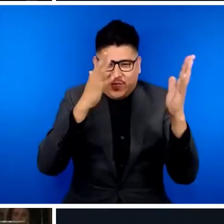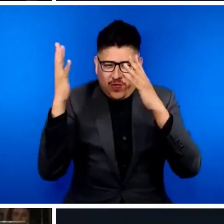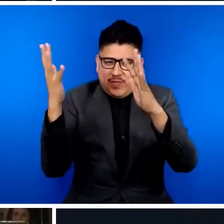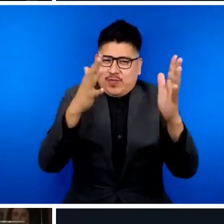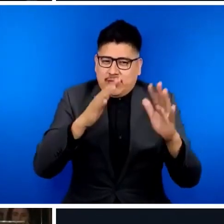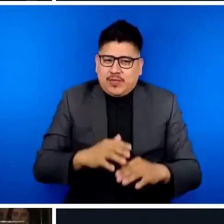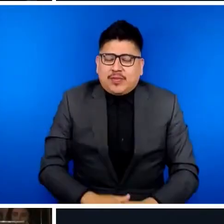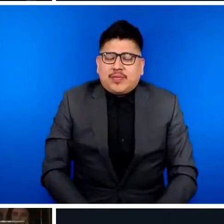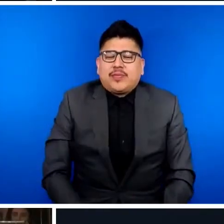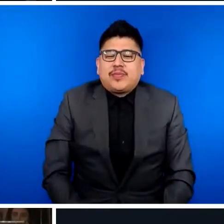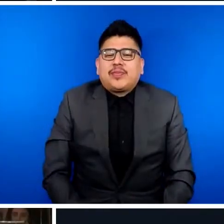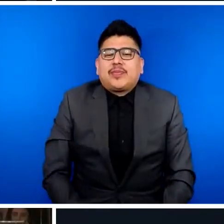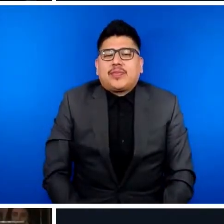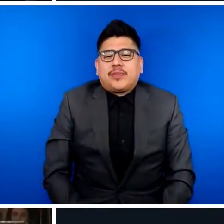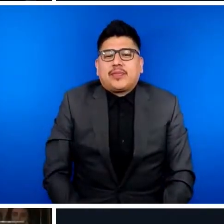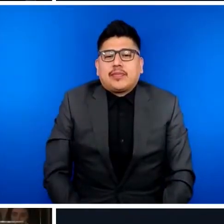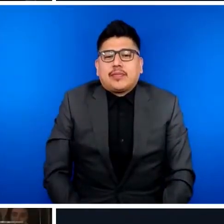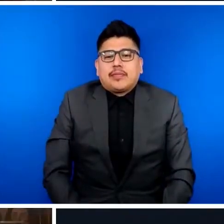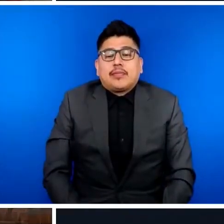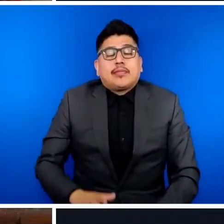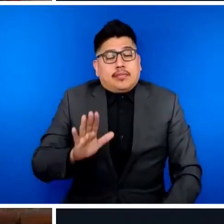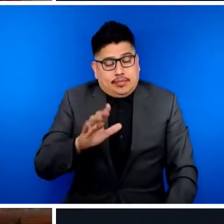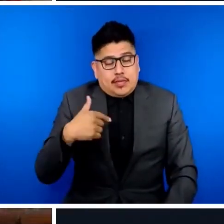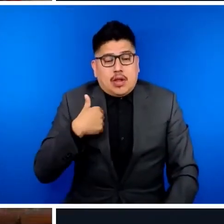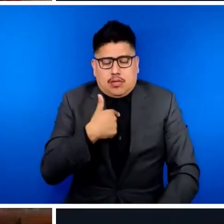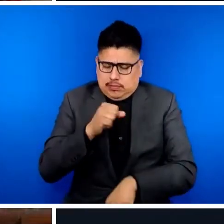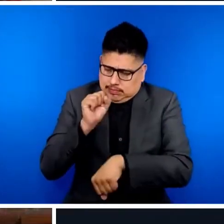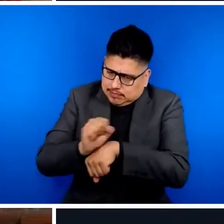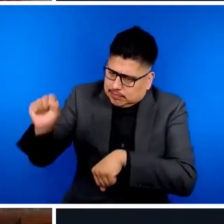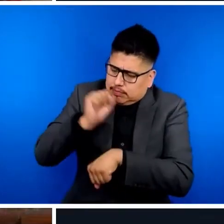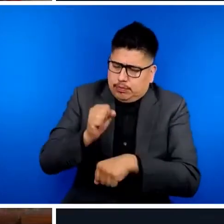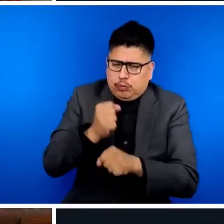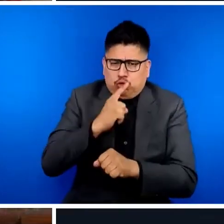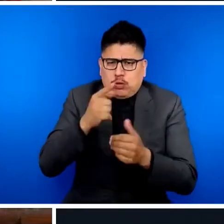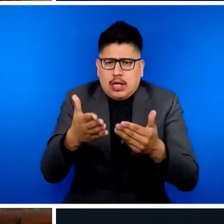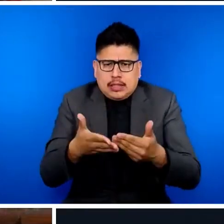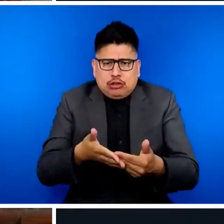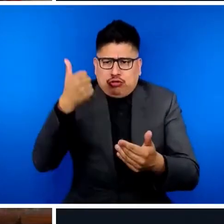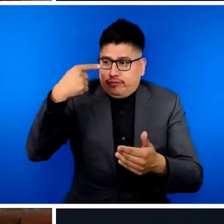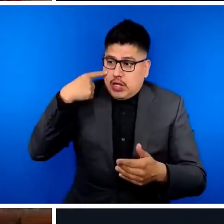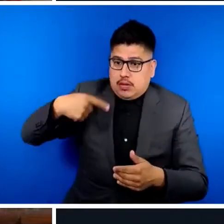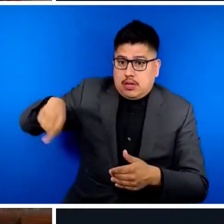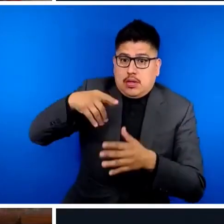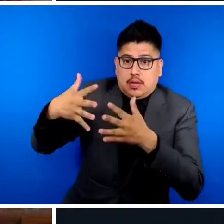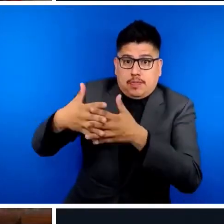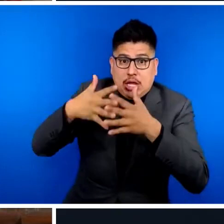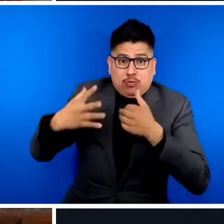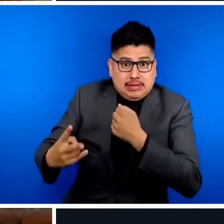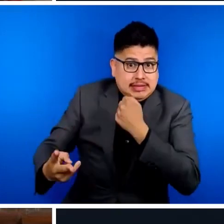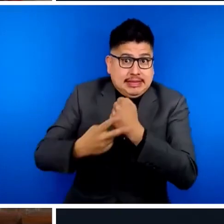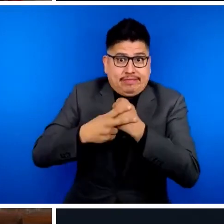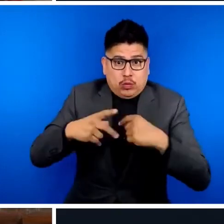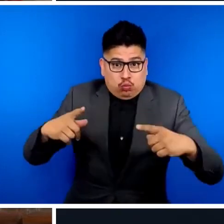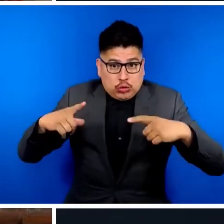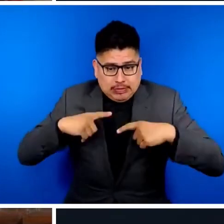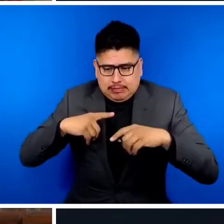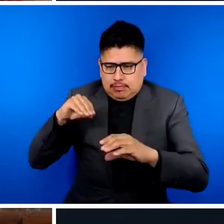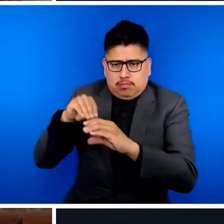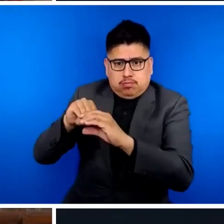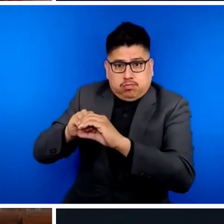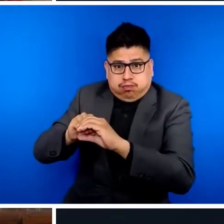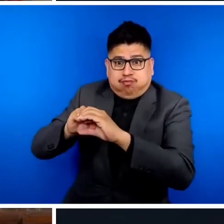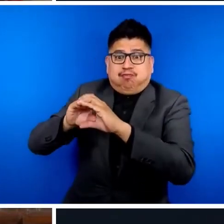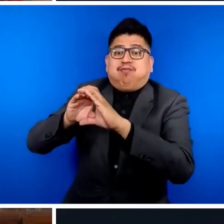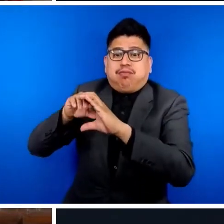We're also working to make it easier for Americans to save for retirement. And under this administration, we will always